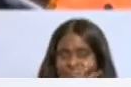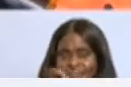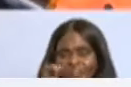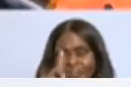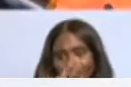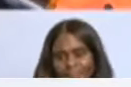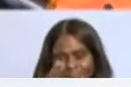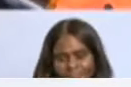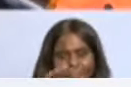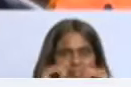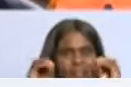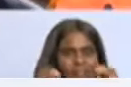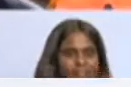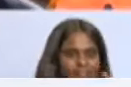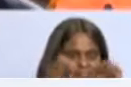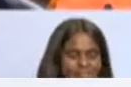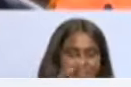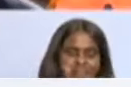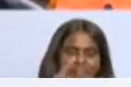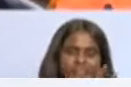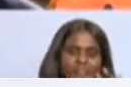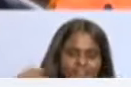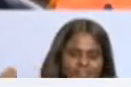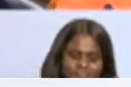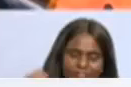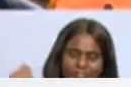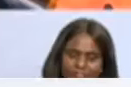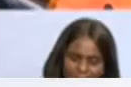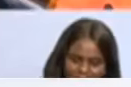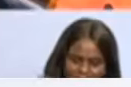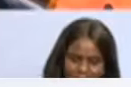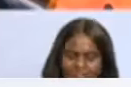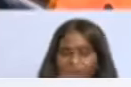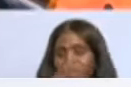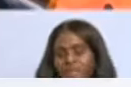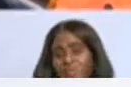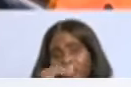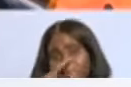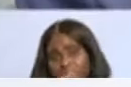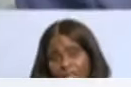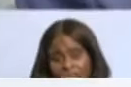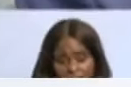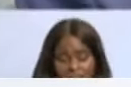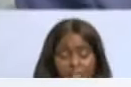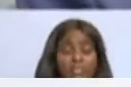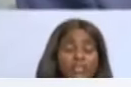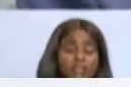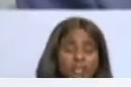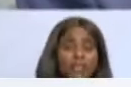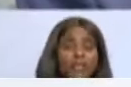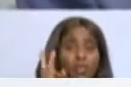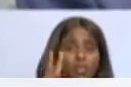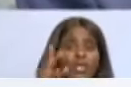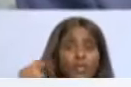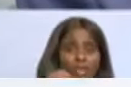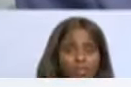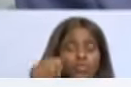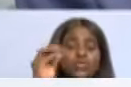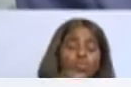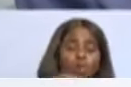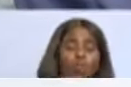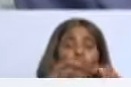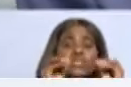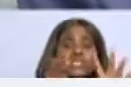7,222 teachers were recruited last year, Madam Speaker. This year, we will recruit more teachers,